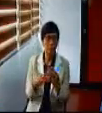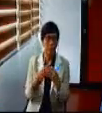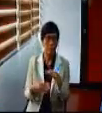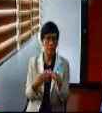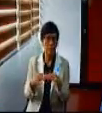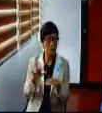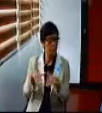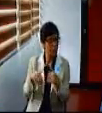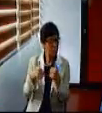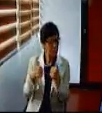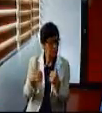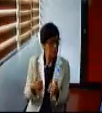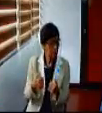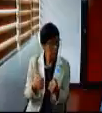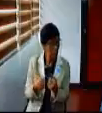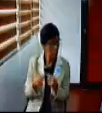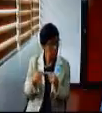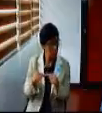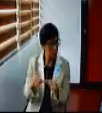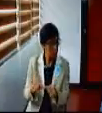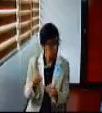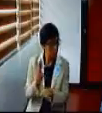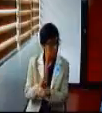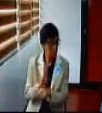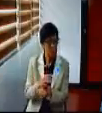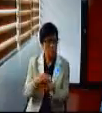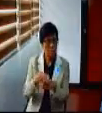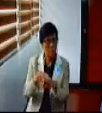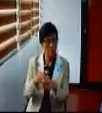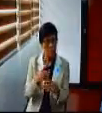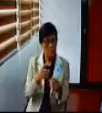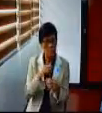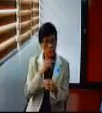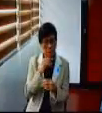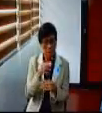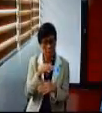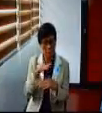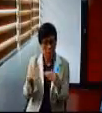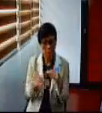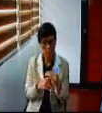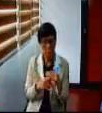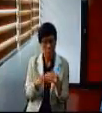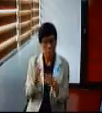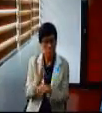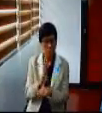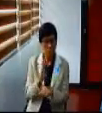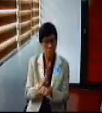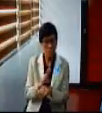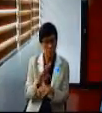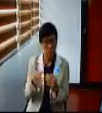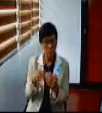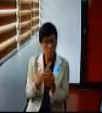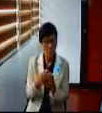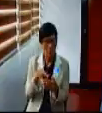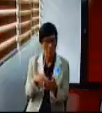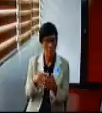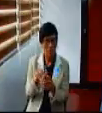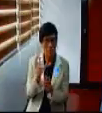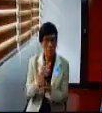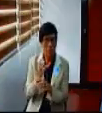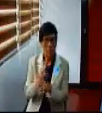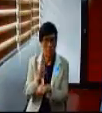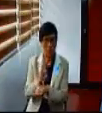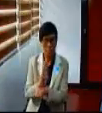a sustainable business and market. It does not undermine businesses at all. It's meant to create businesses that